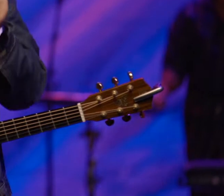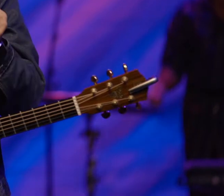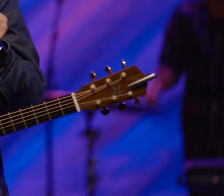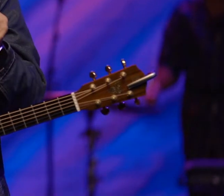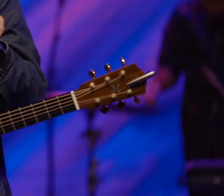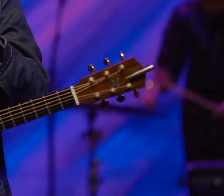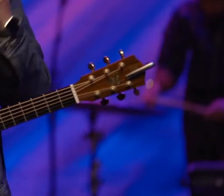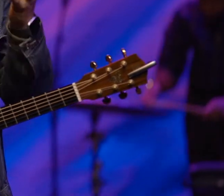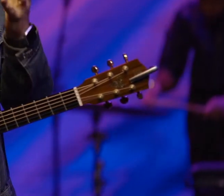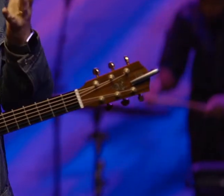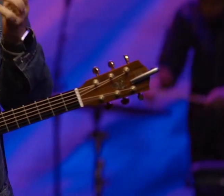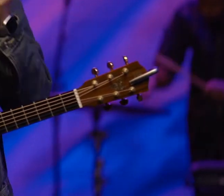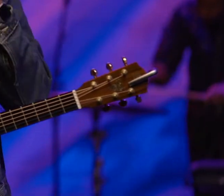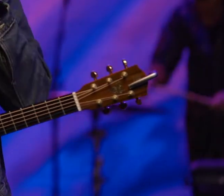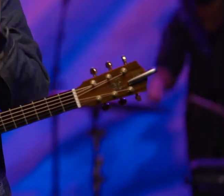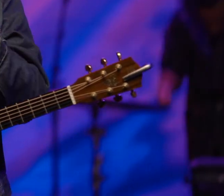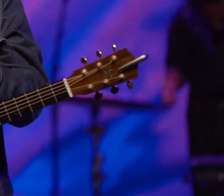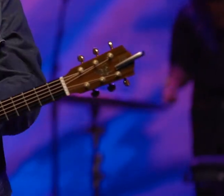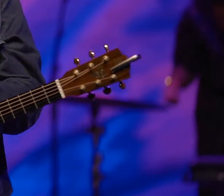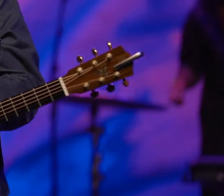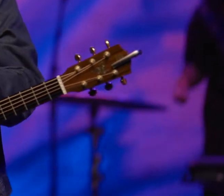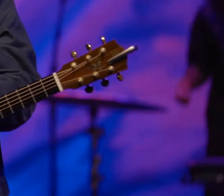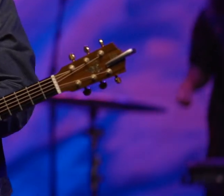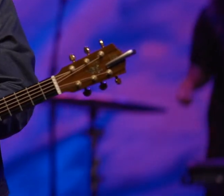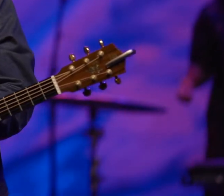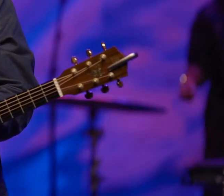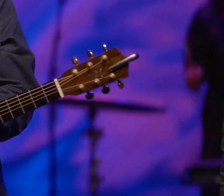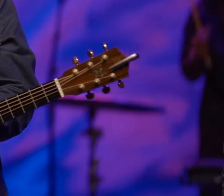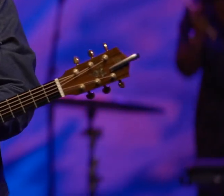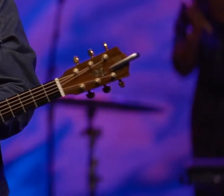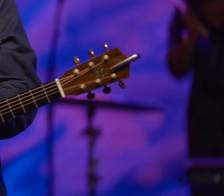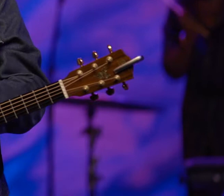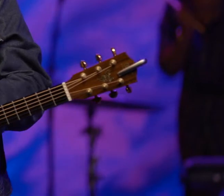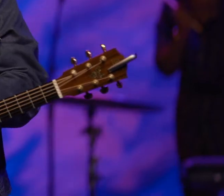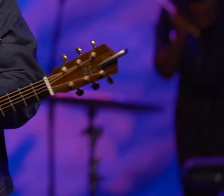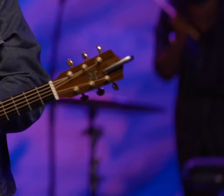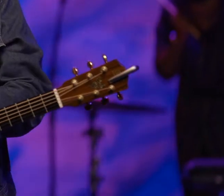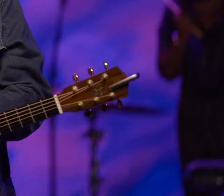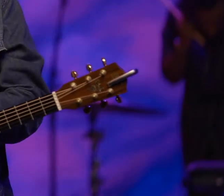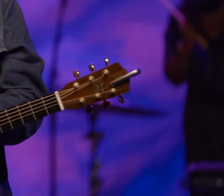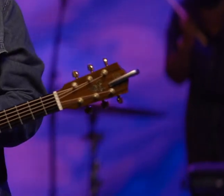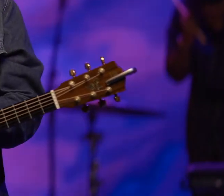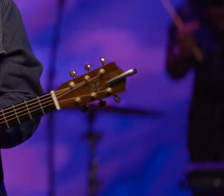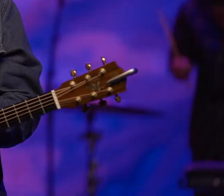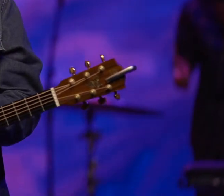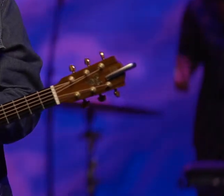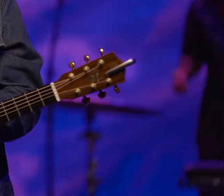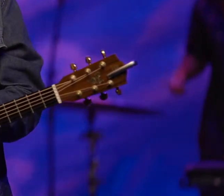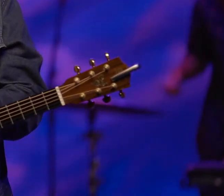into the presence as his body of our amazing, trustworthy God. He's been faithful through this whole